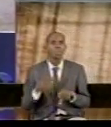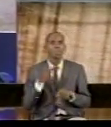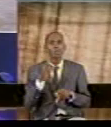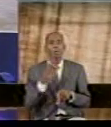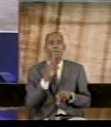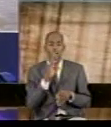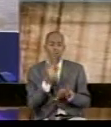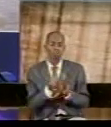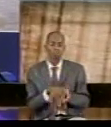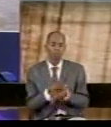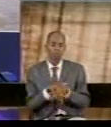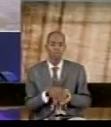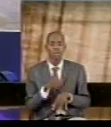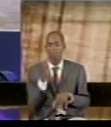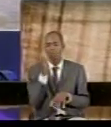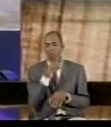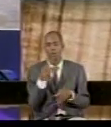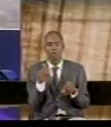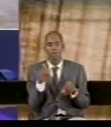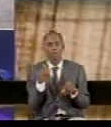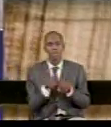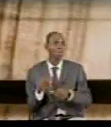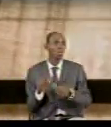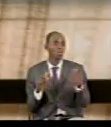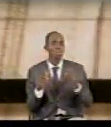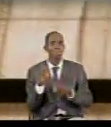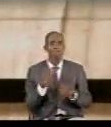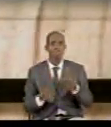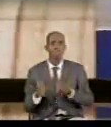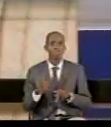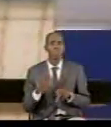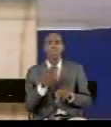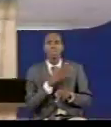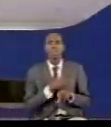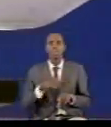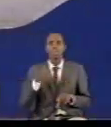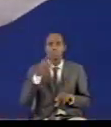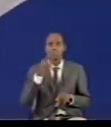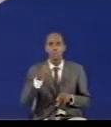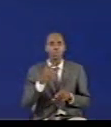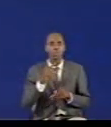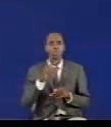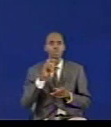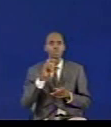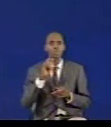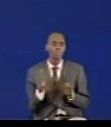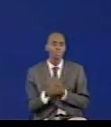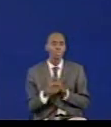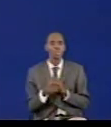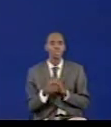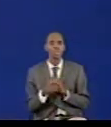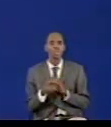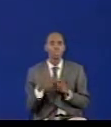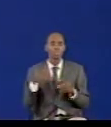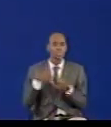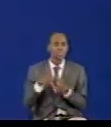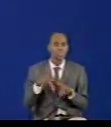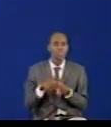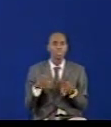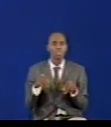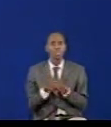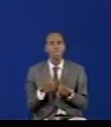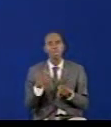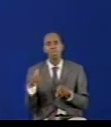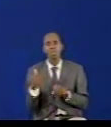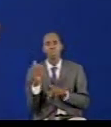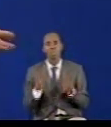and false like the rest of them. And you change receipts like the rest of them. And